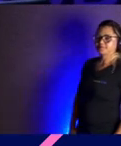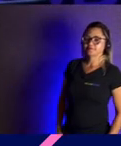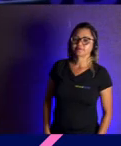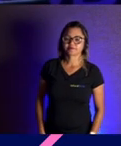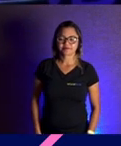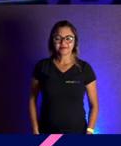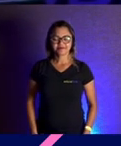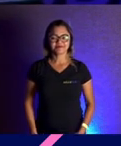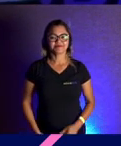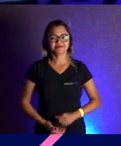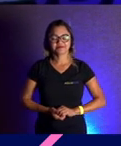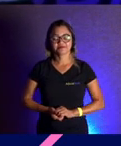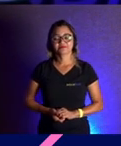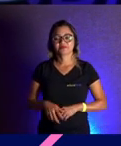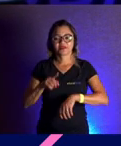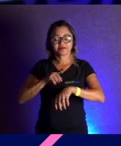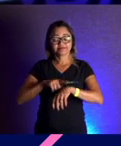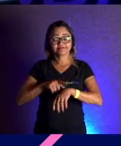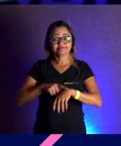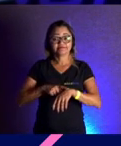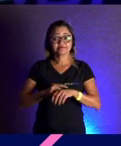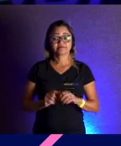el momento de esperar.